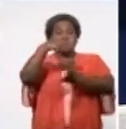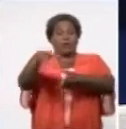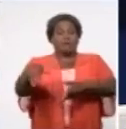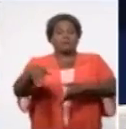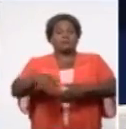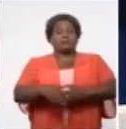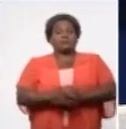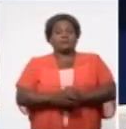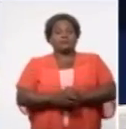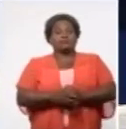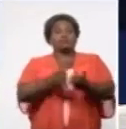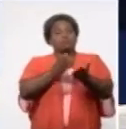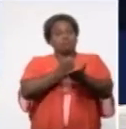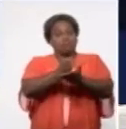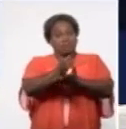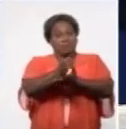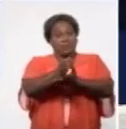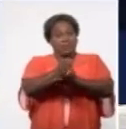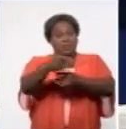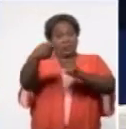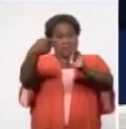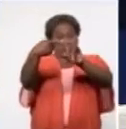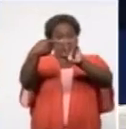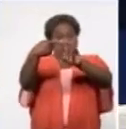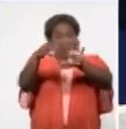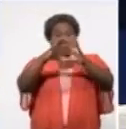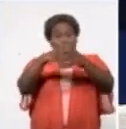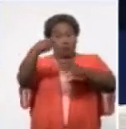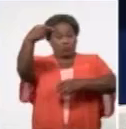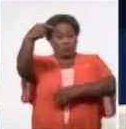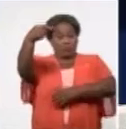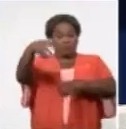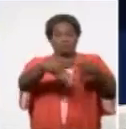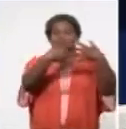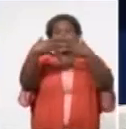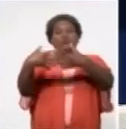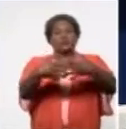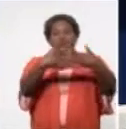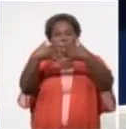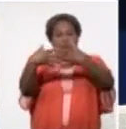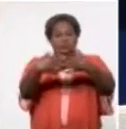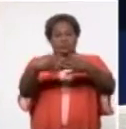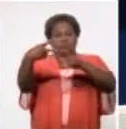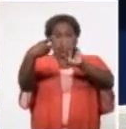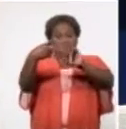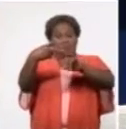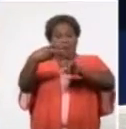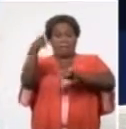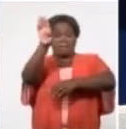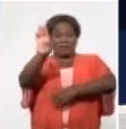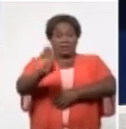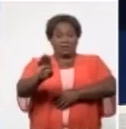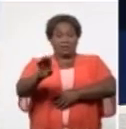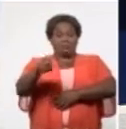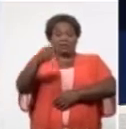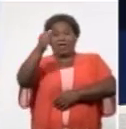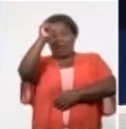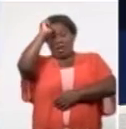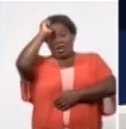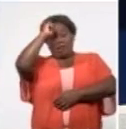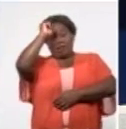4.25% lethality for the region. In the list of countries with the most confirmed cases, the United States is in the first